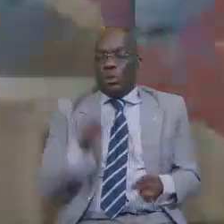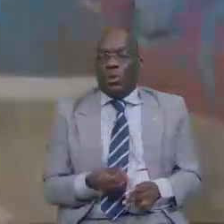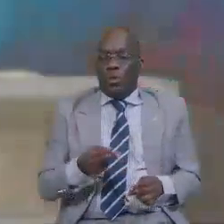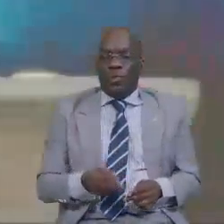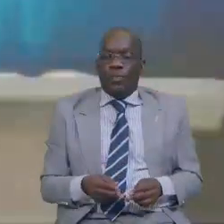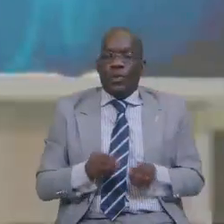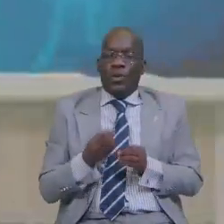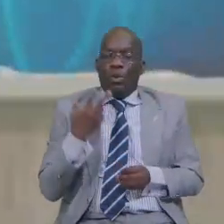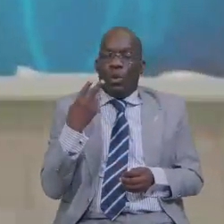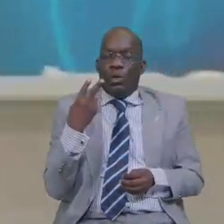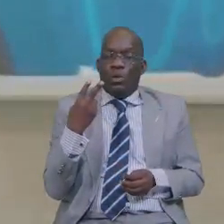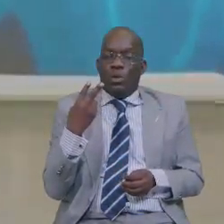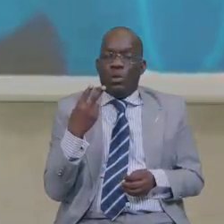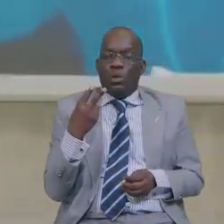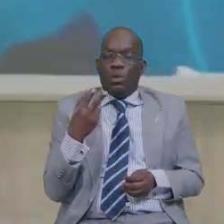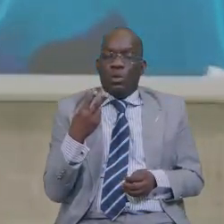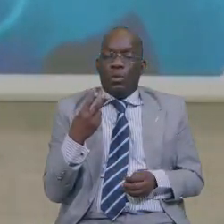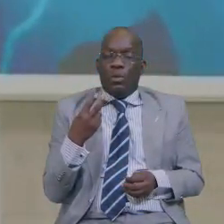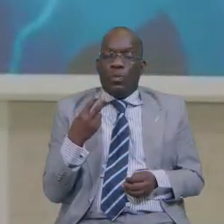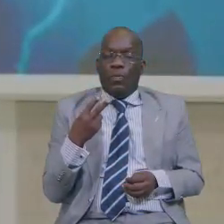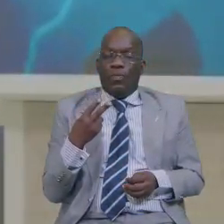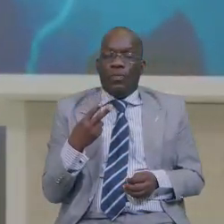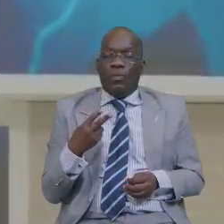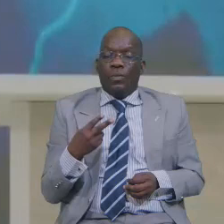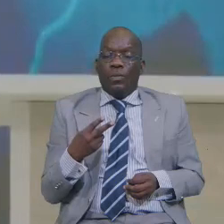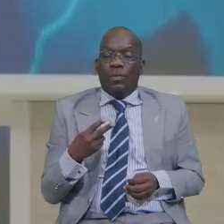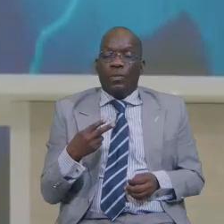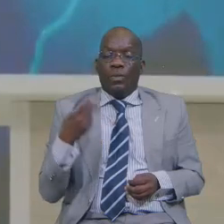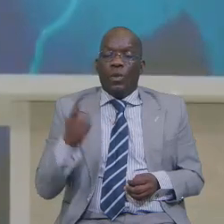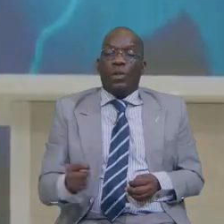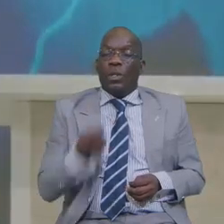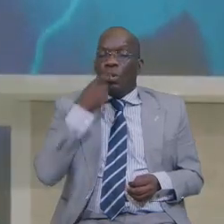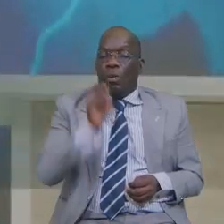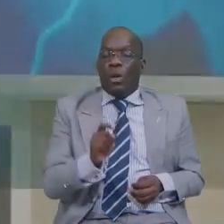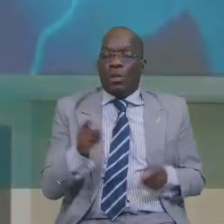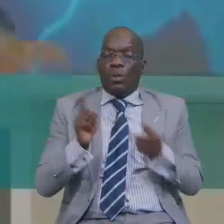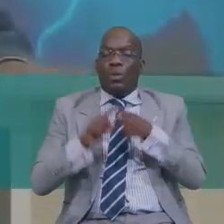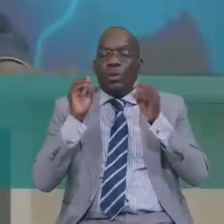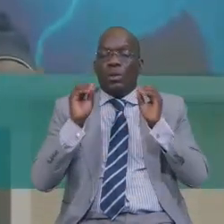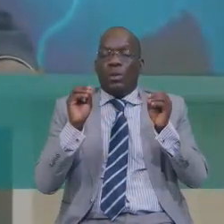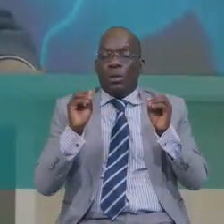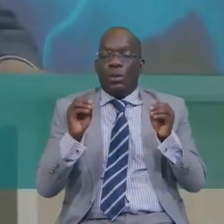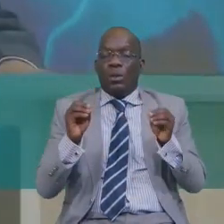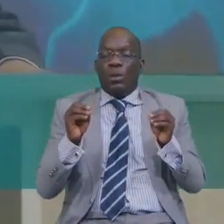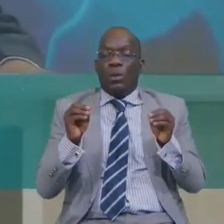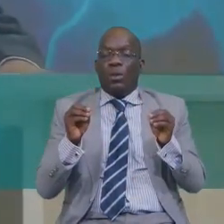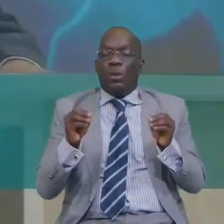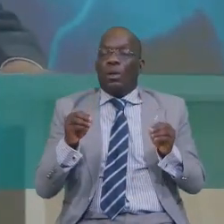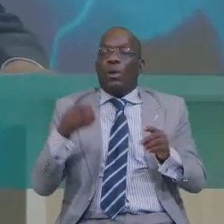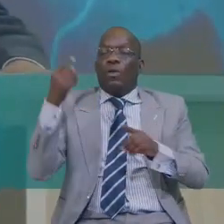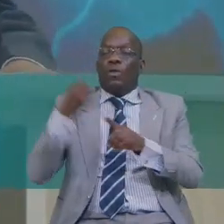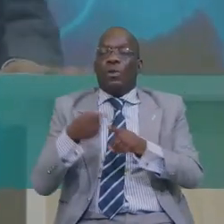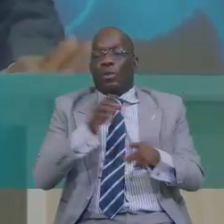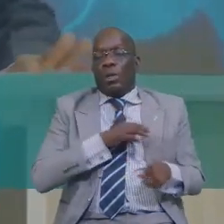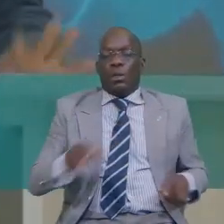two there. Number two, we're looking at the mandate to teach, and that mandate is coming from